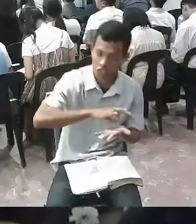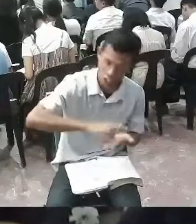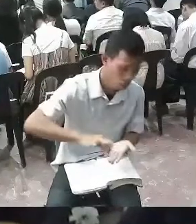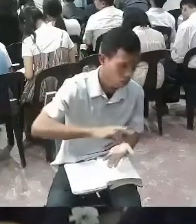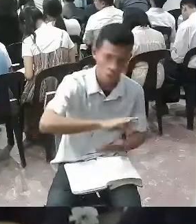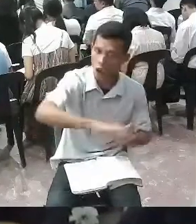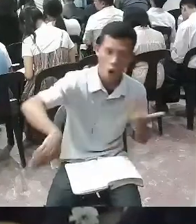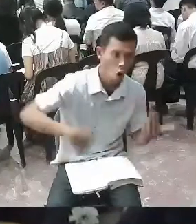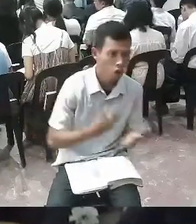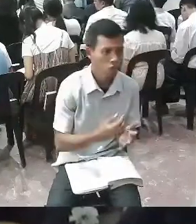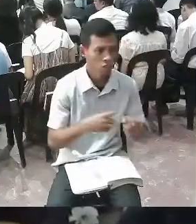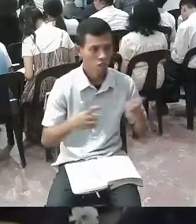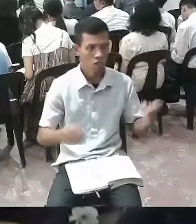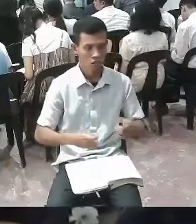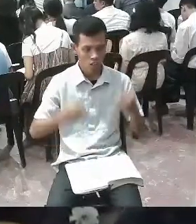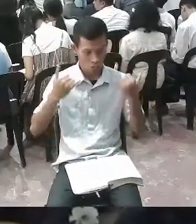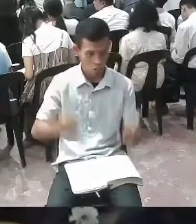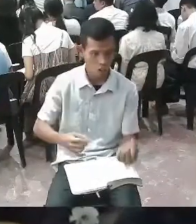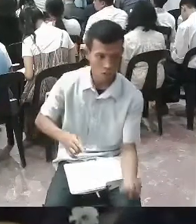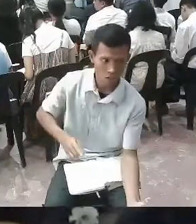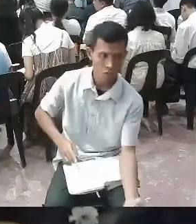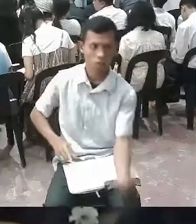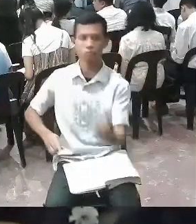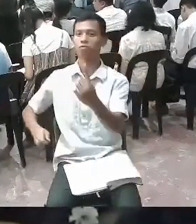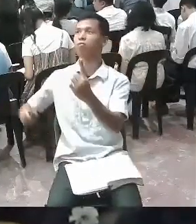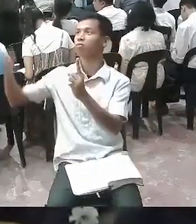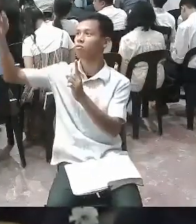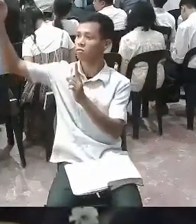Matthew chapter 1.